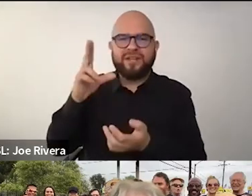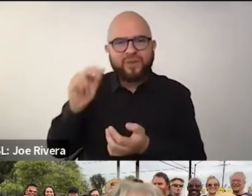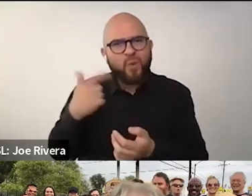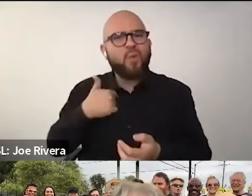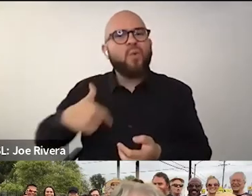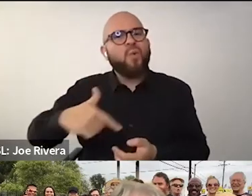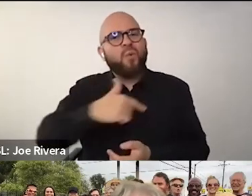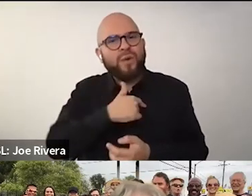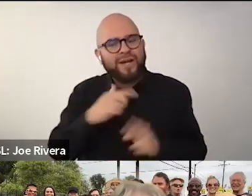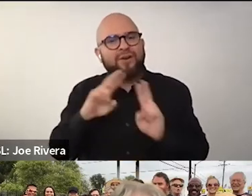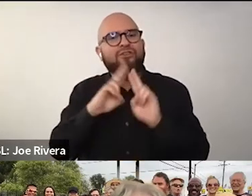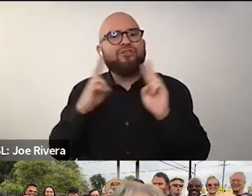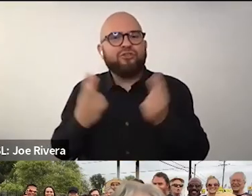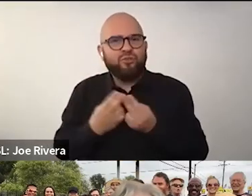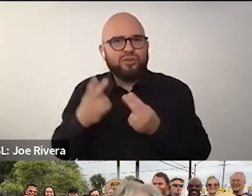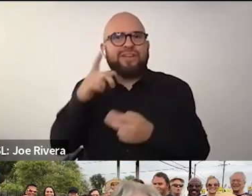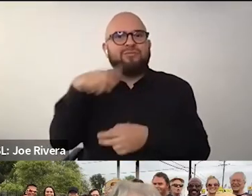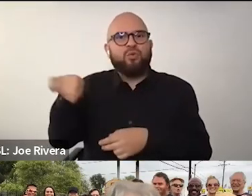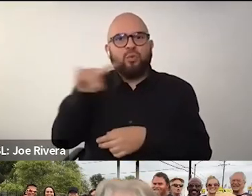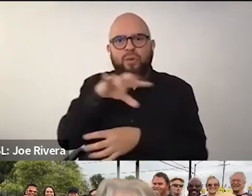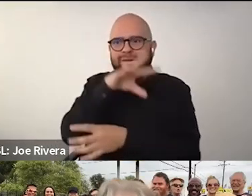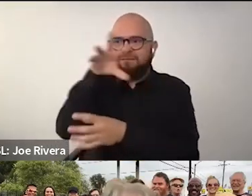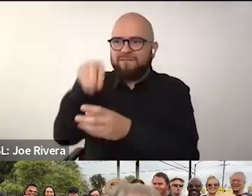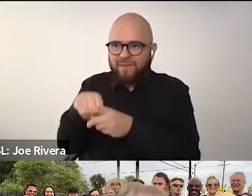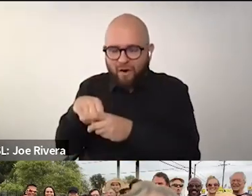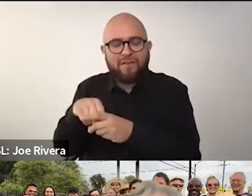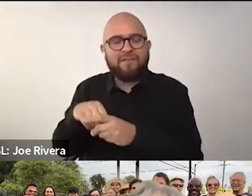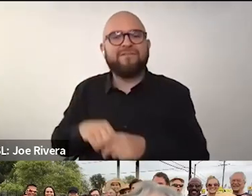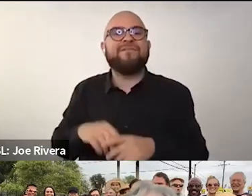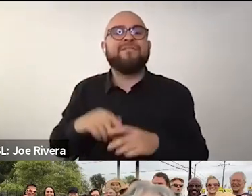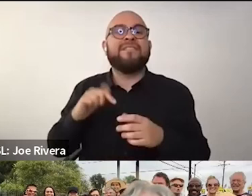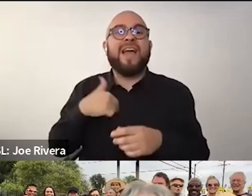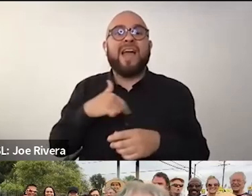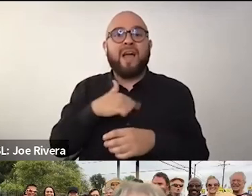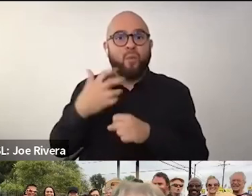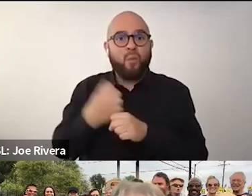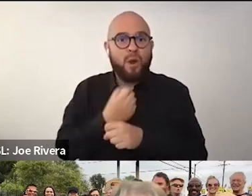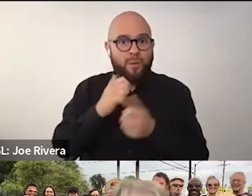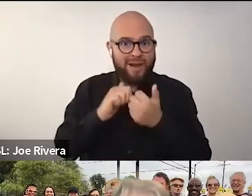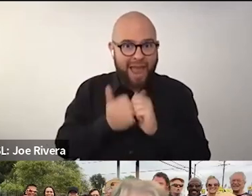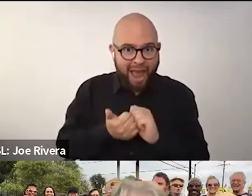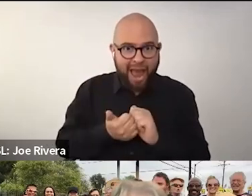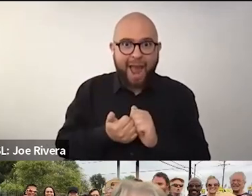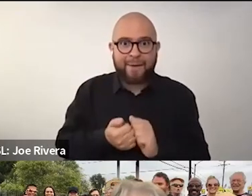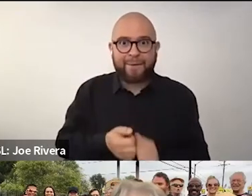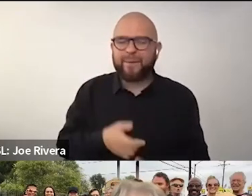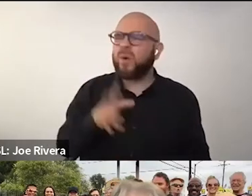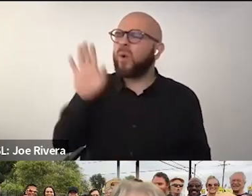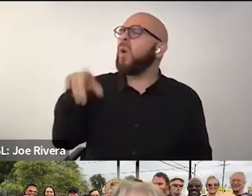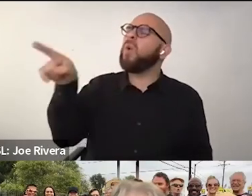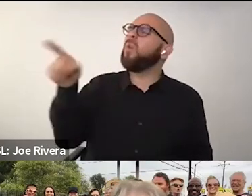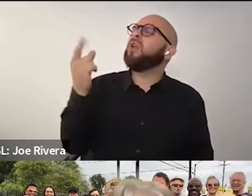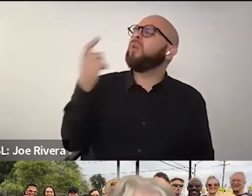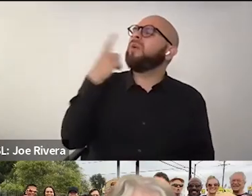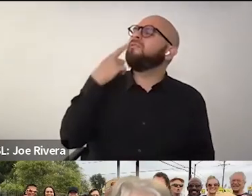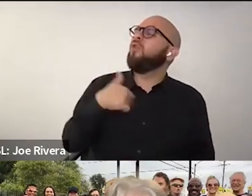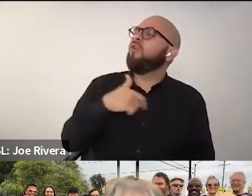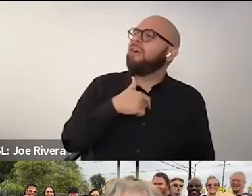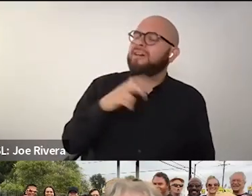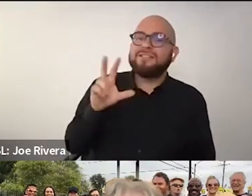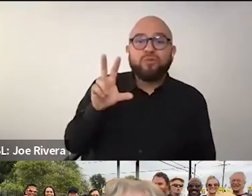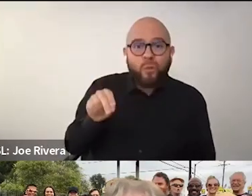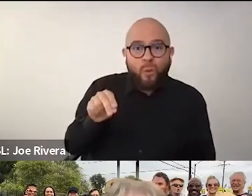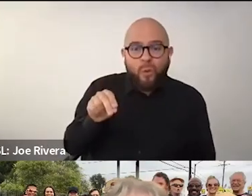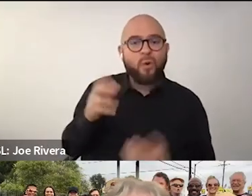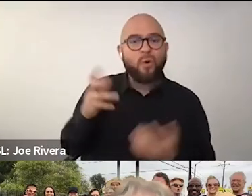win, is not to say, what are they doing for me, but what are we doing for ourselves? And be knowledgeable